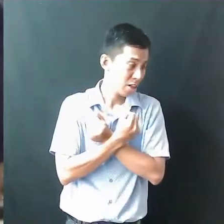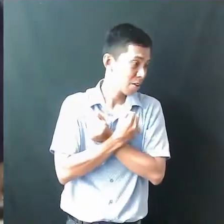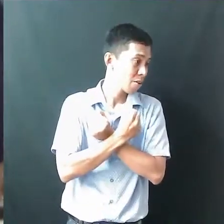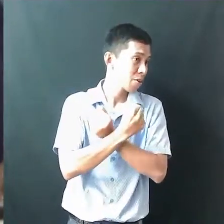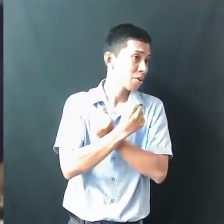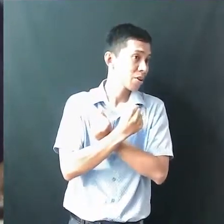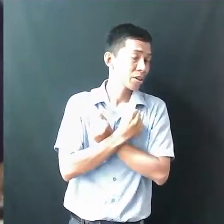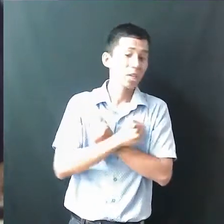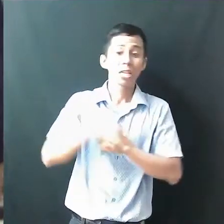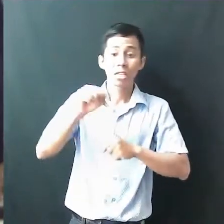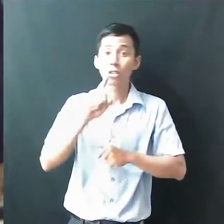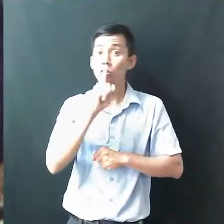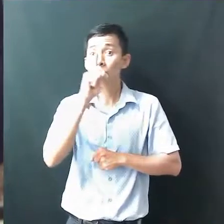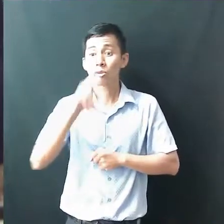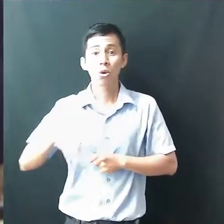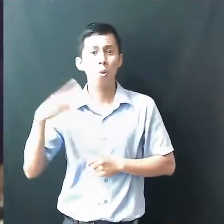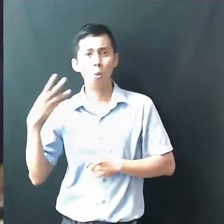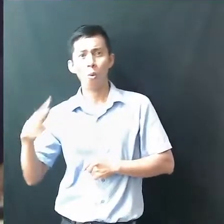own. Isn't it